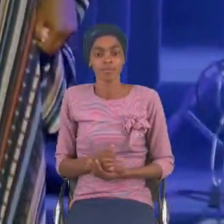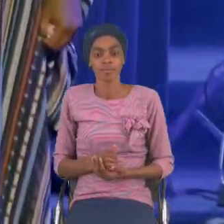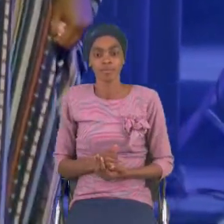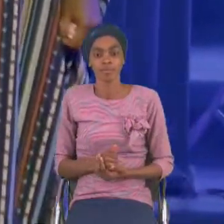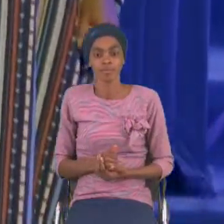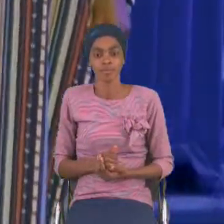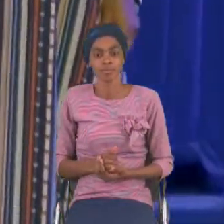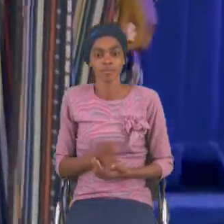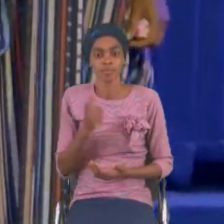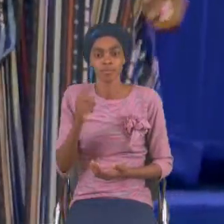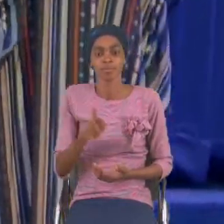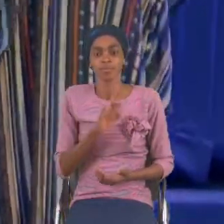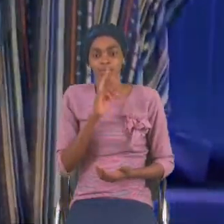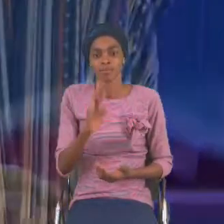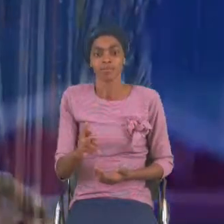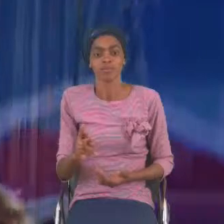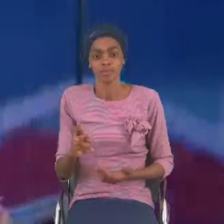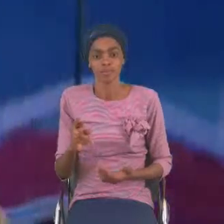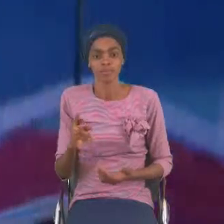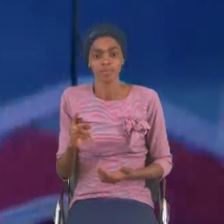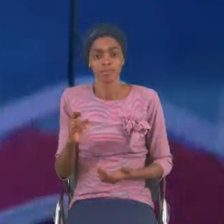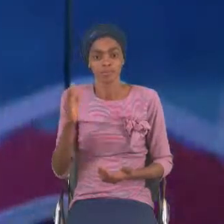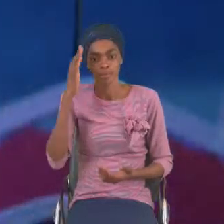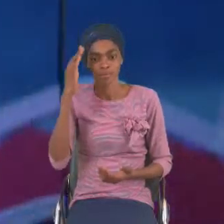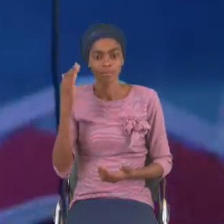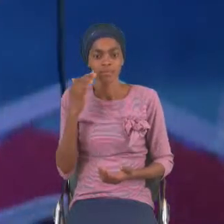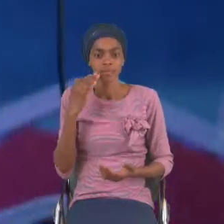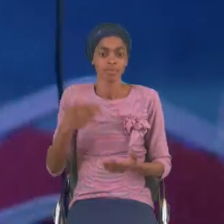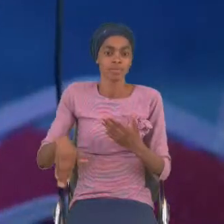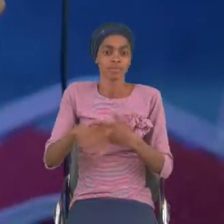You are the head over